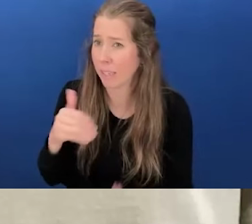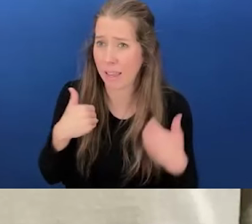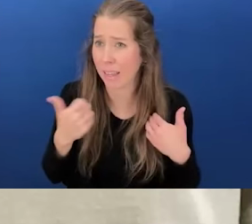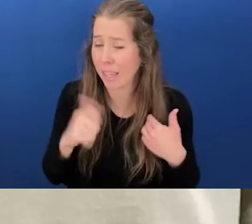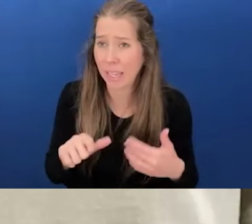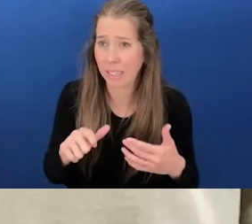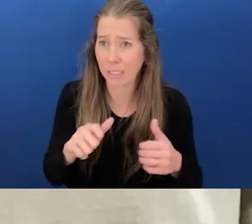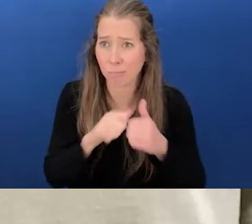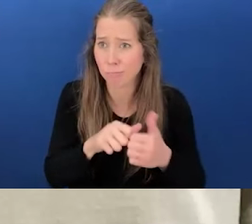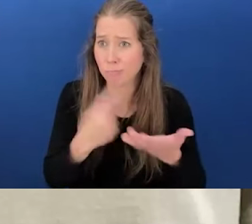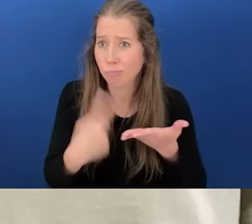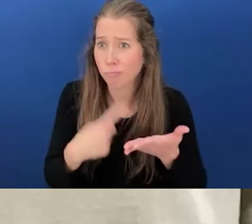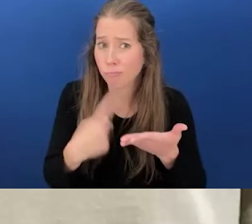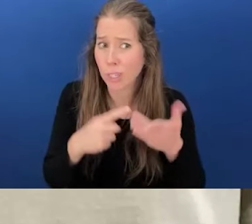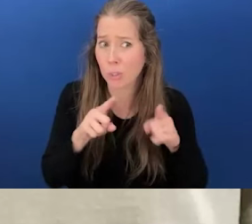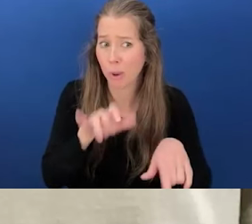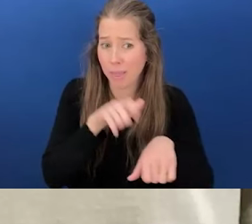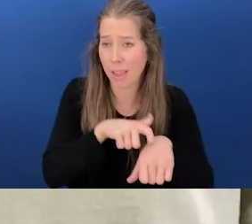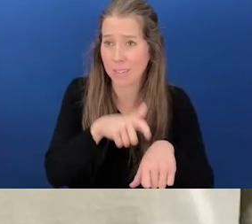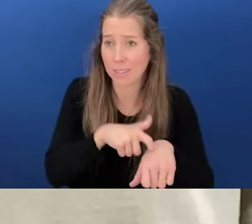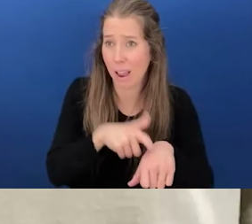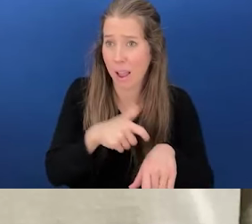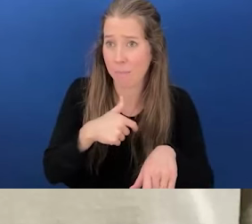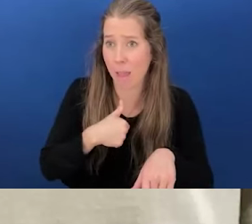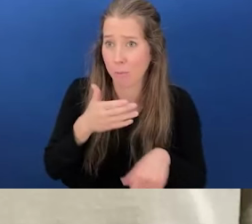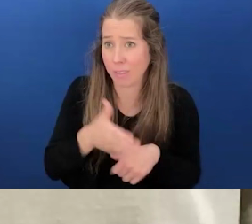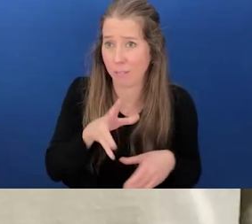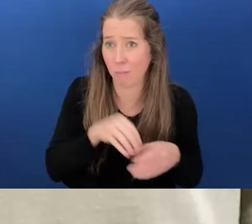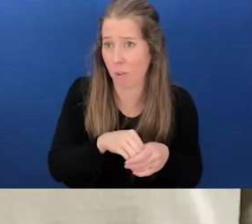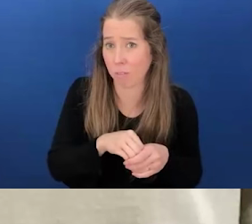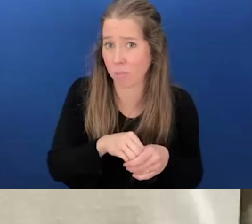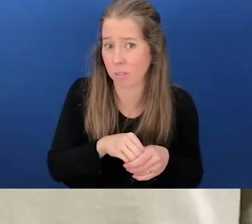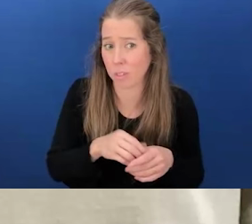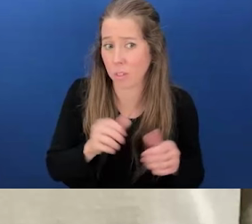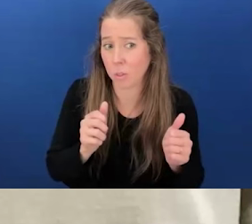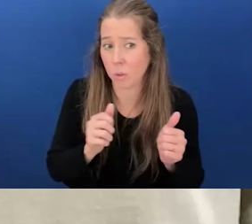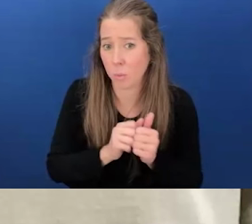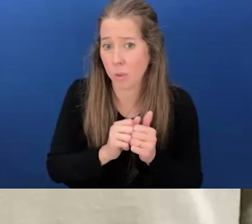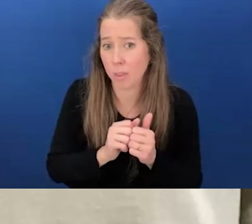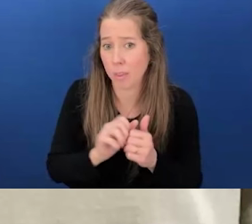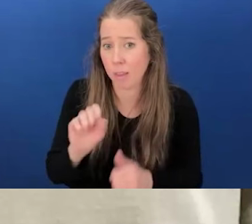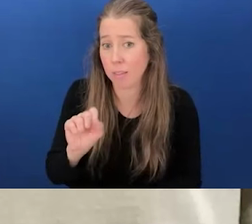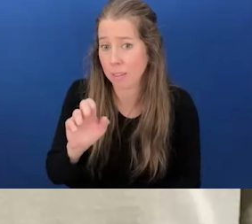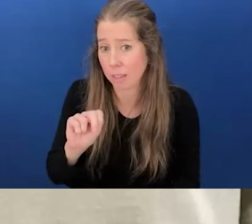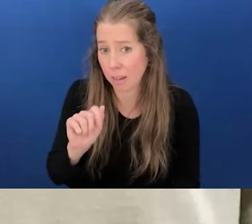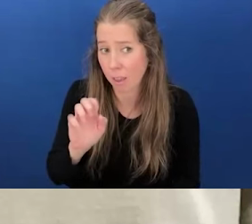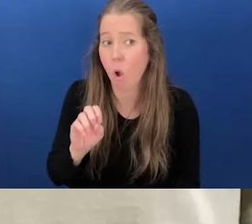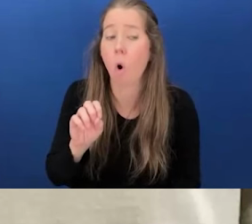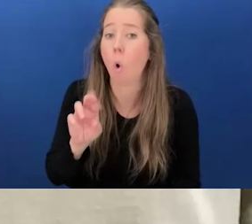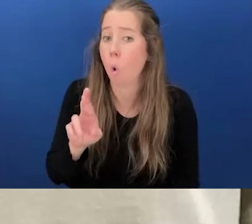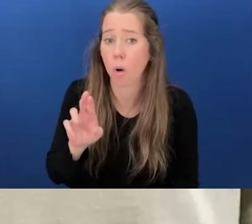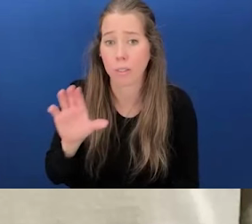collaborations going on during those timeframes that I was involved with Senate or even